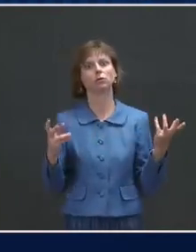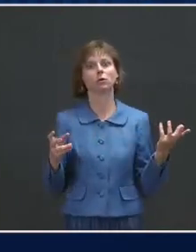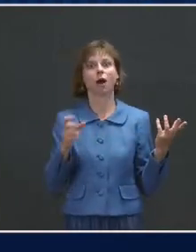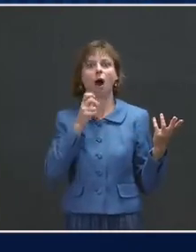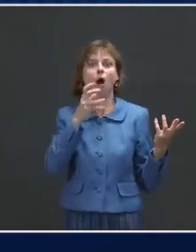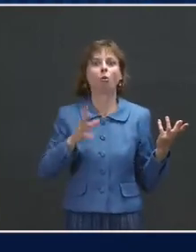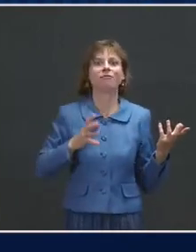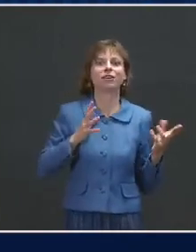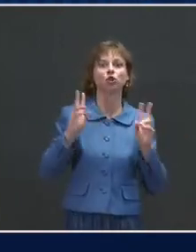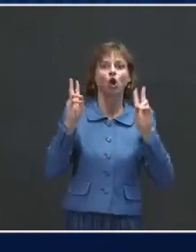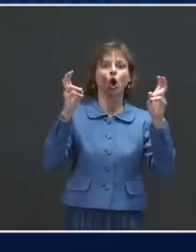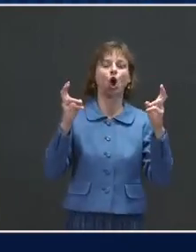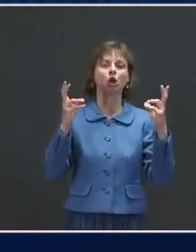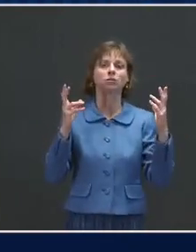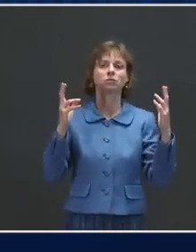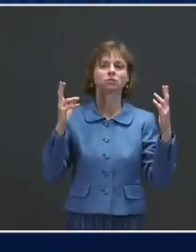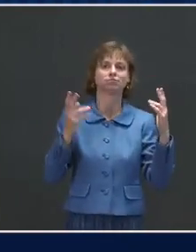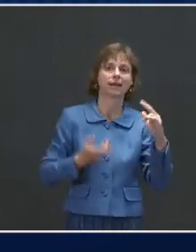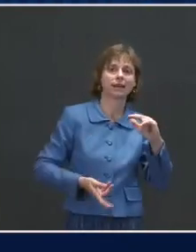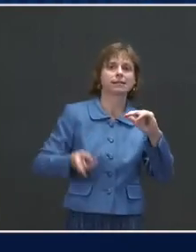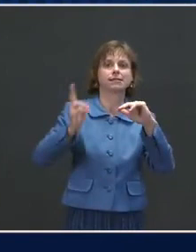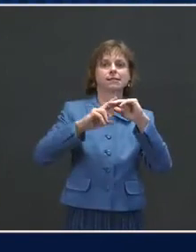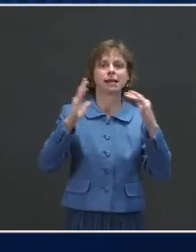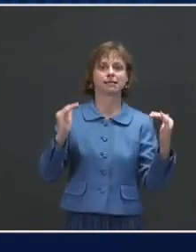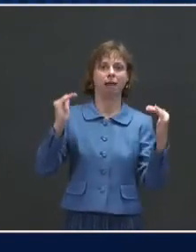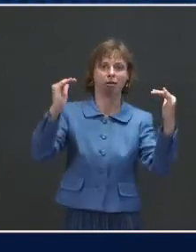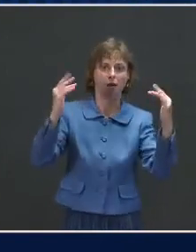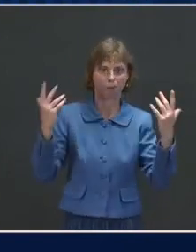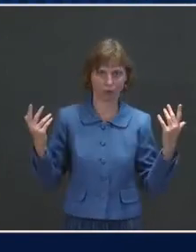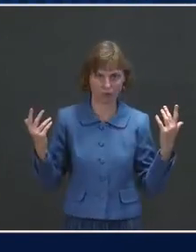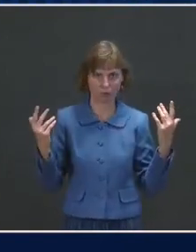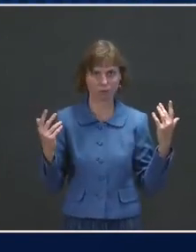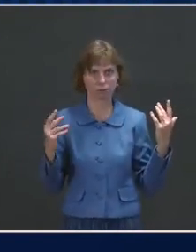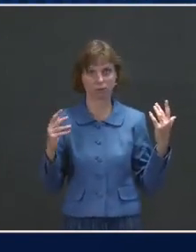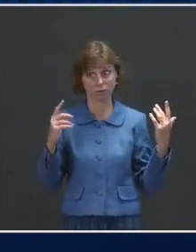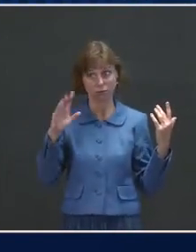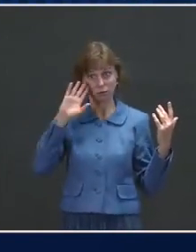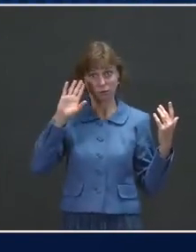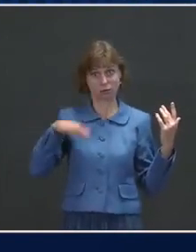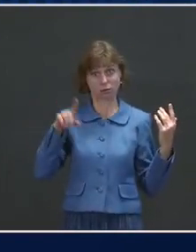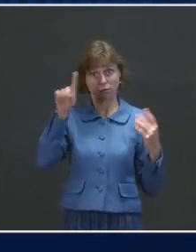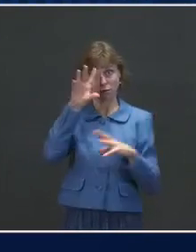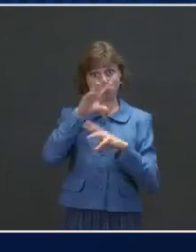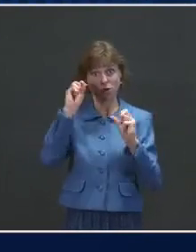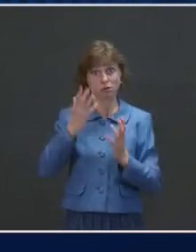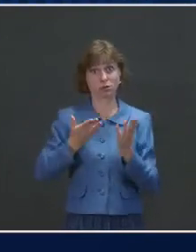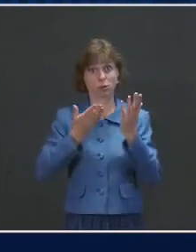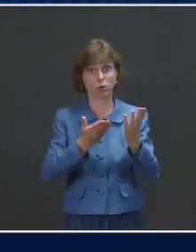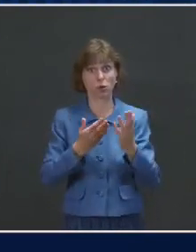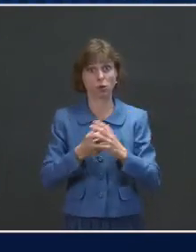guess, the scale up, right? So his proposal, as you know, had proposed